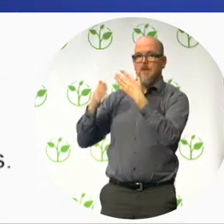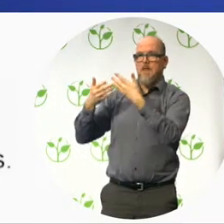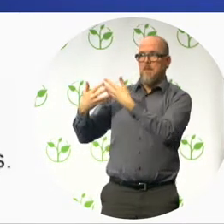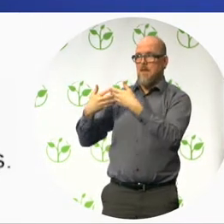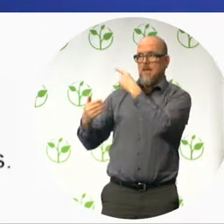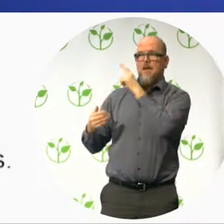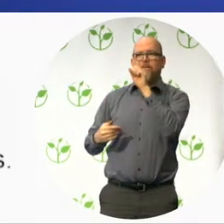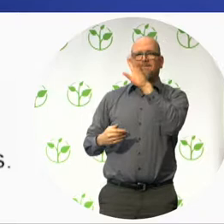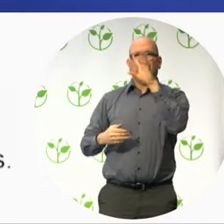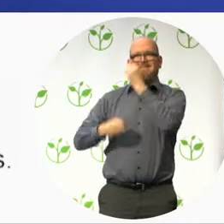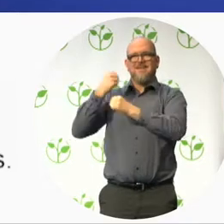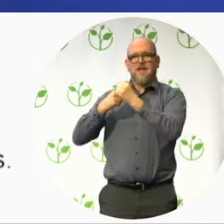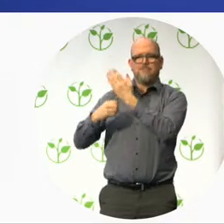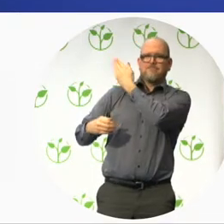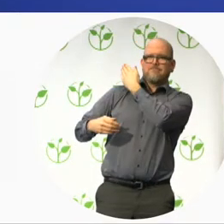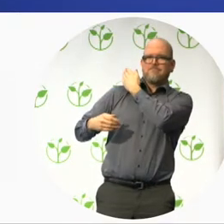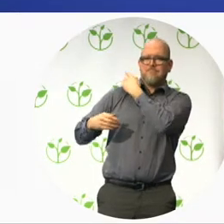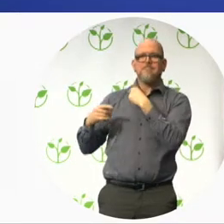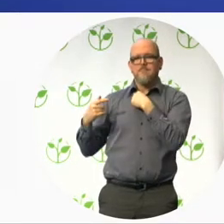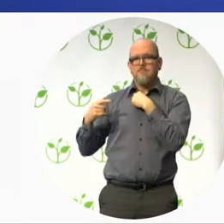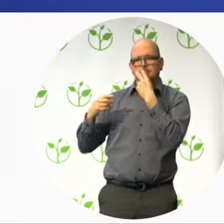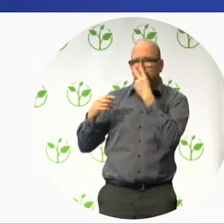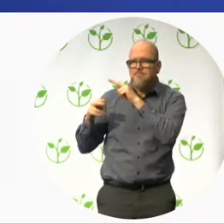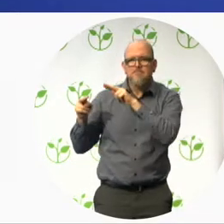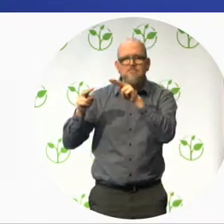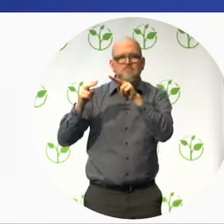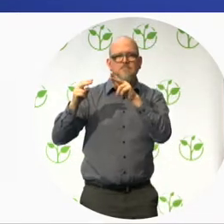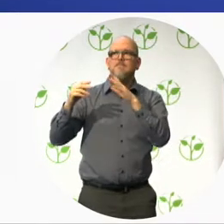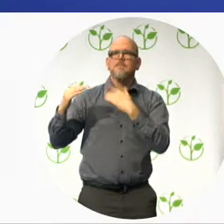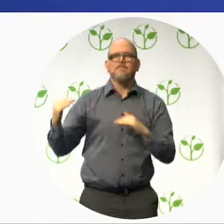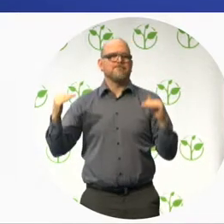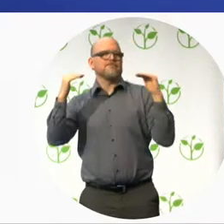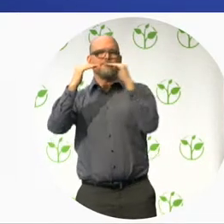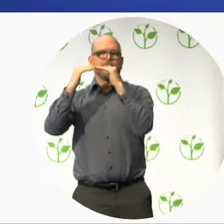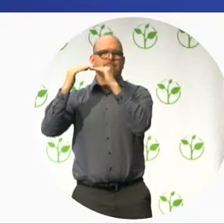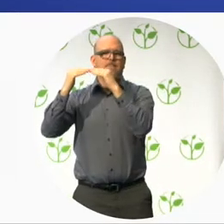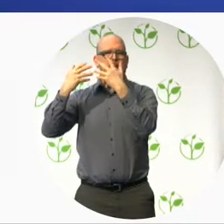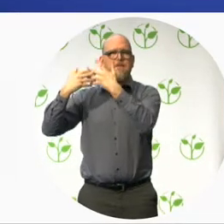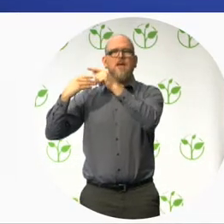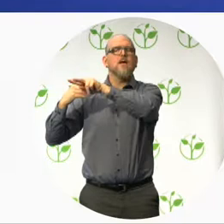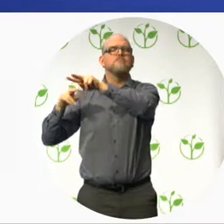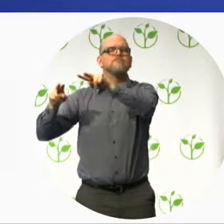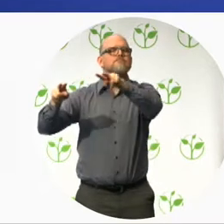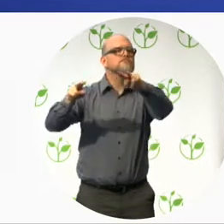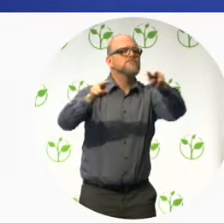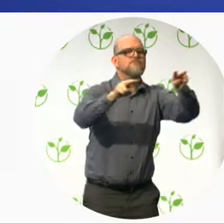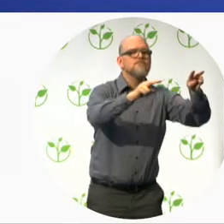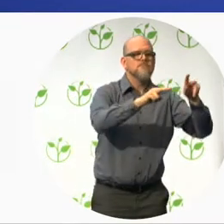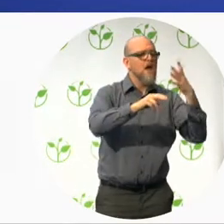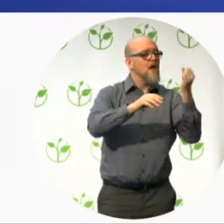cabinet-level agency in the U.S. to centralize all aspects of our internal disability